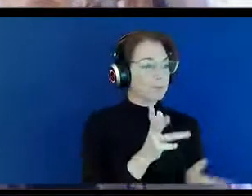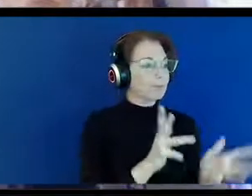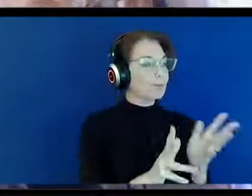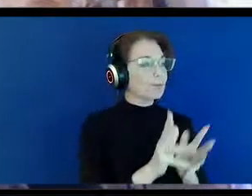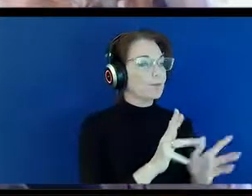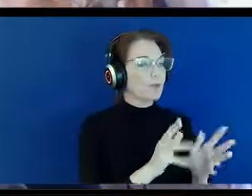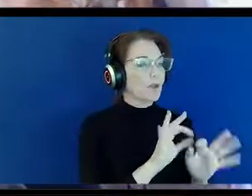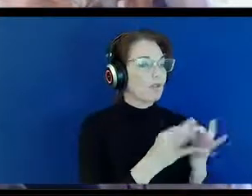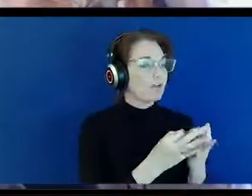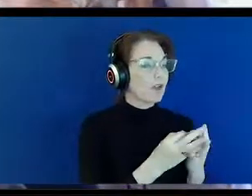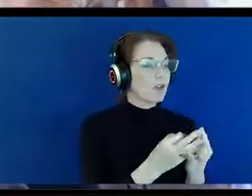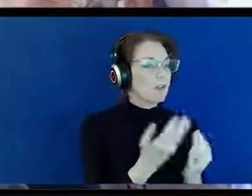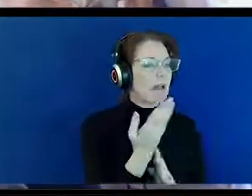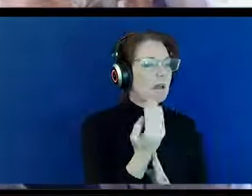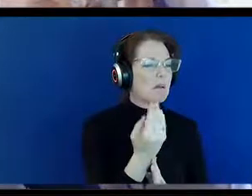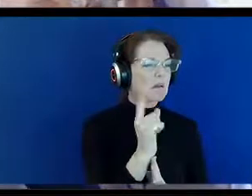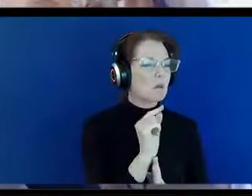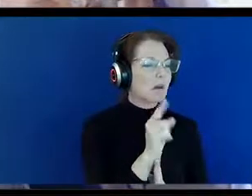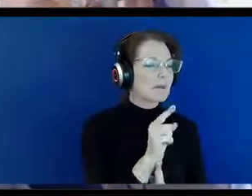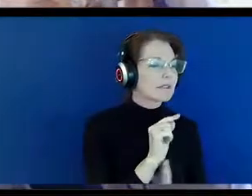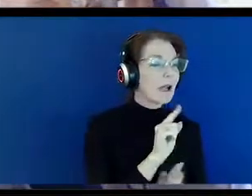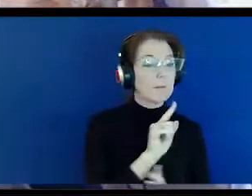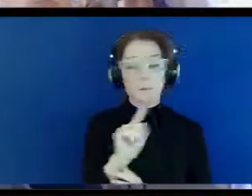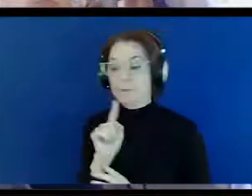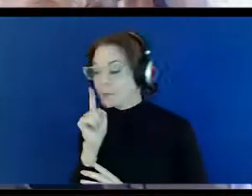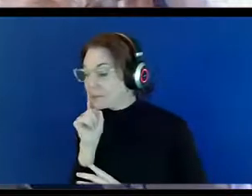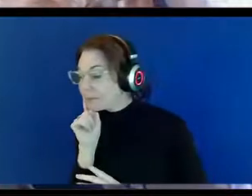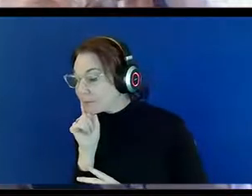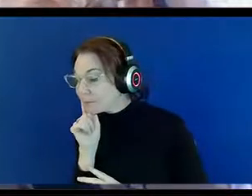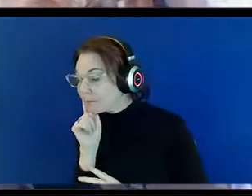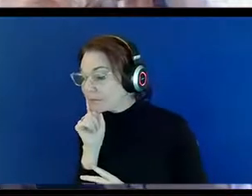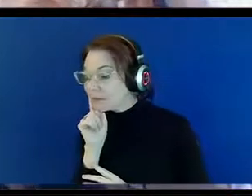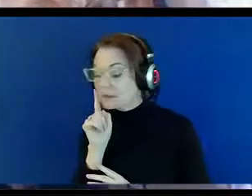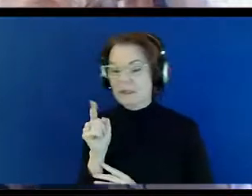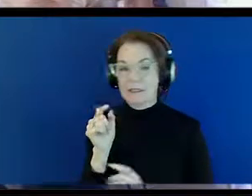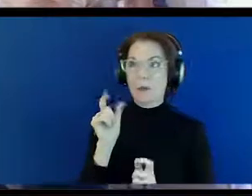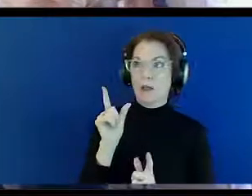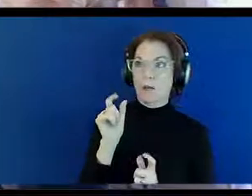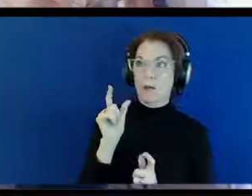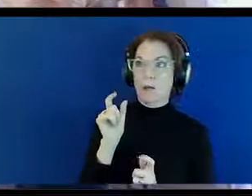checking on him every 15 to 20 minutes, waiting for him to finally fall asleep.